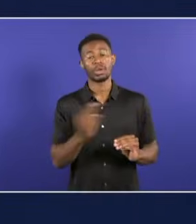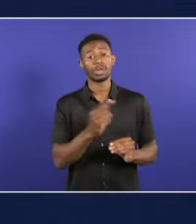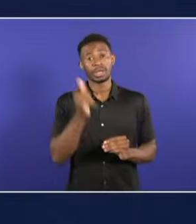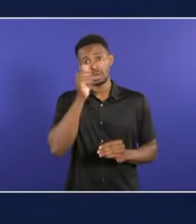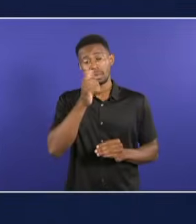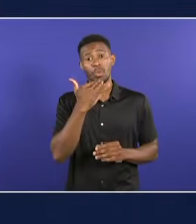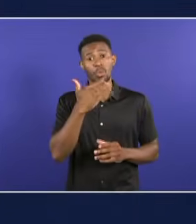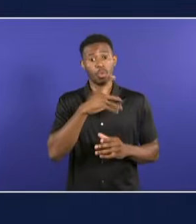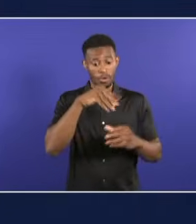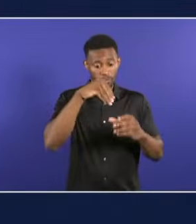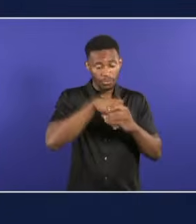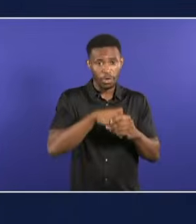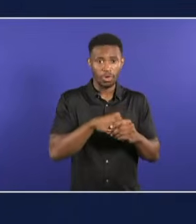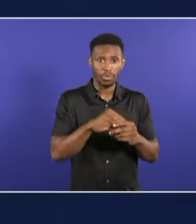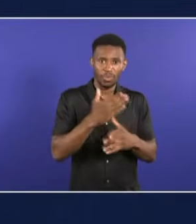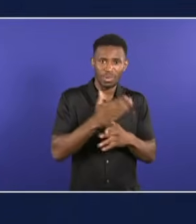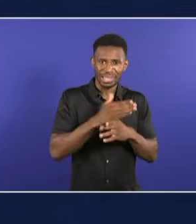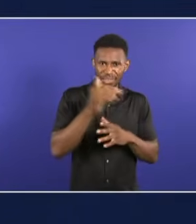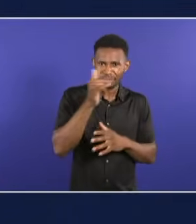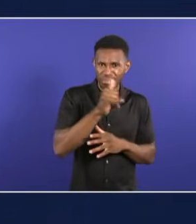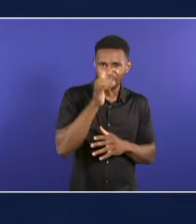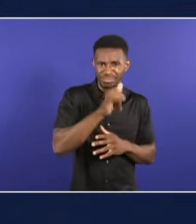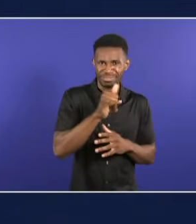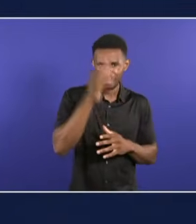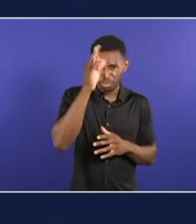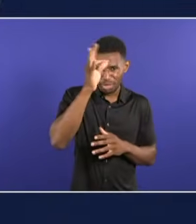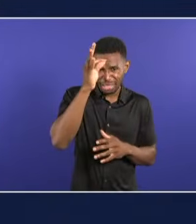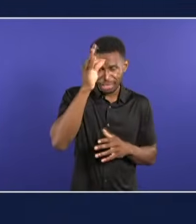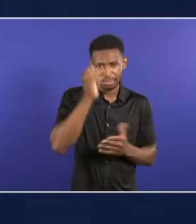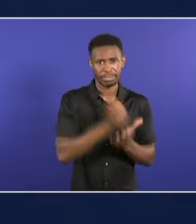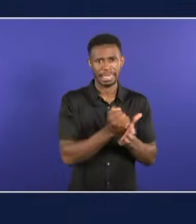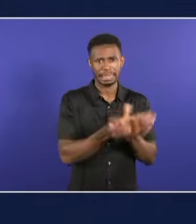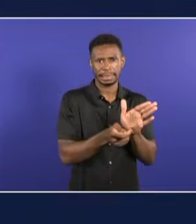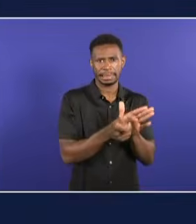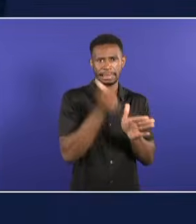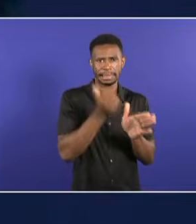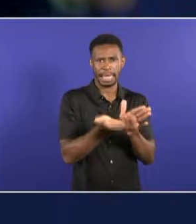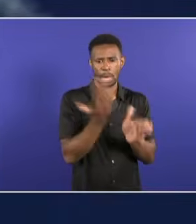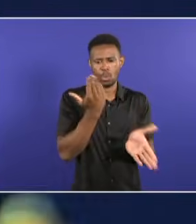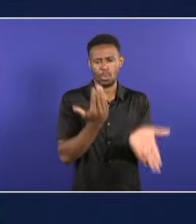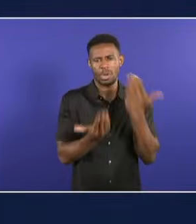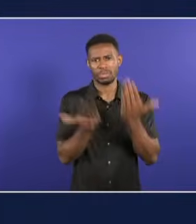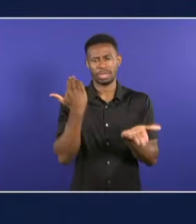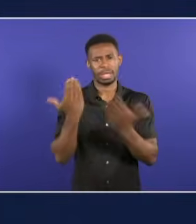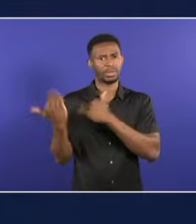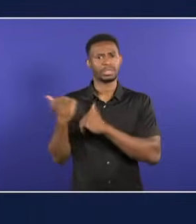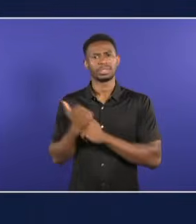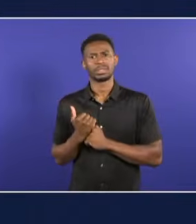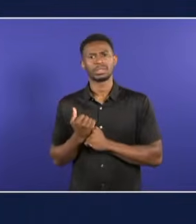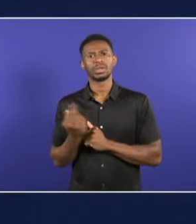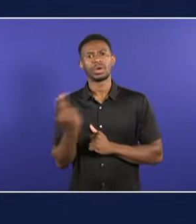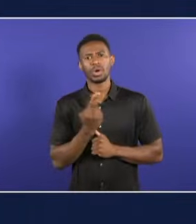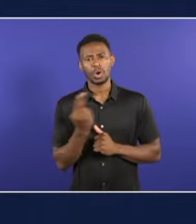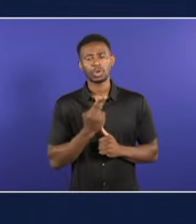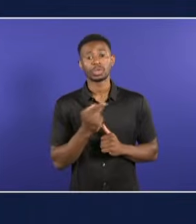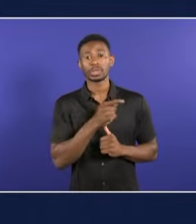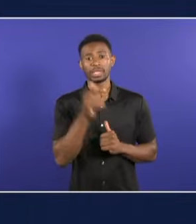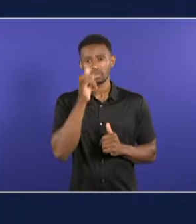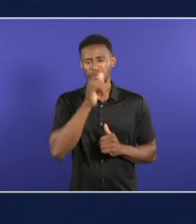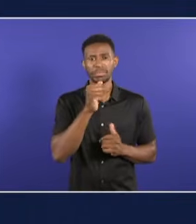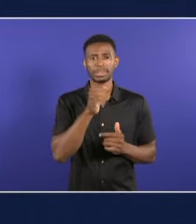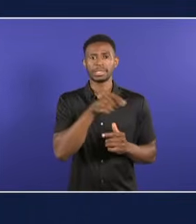shake up policing powers in our country, because that is the only way we will get criminals off the streets and into orange